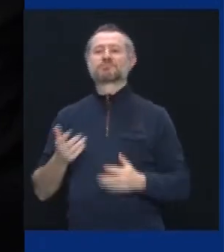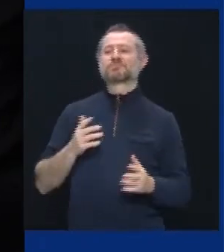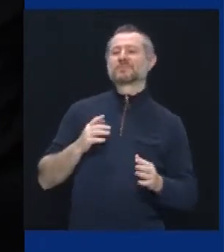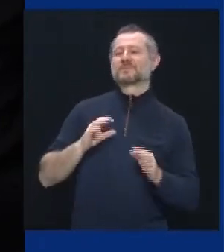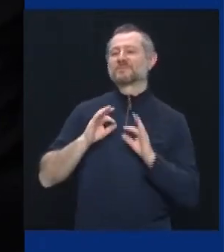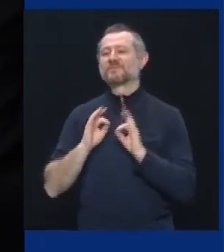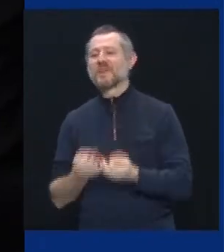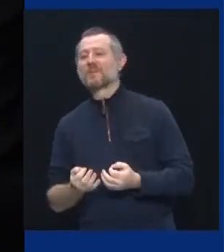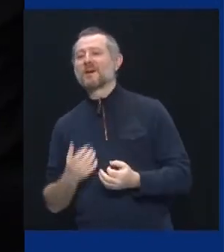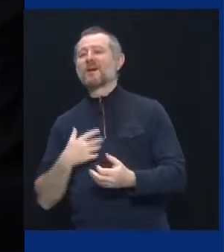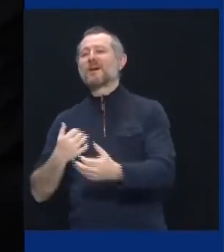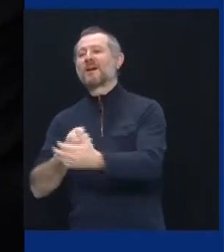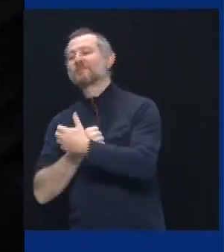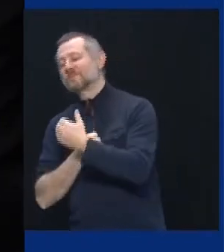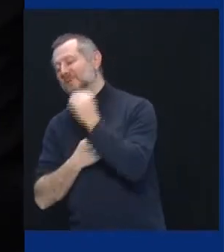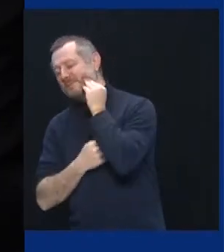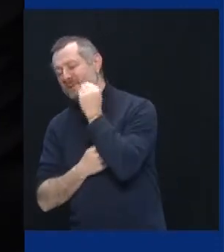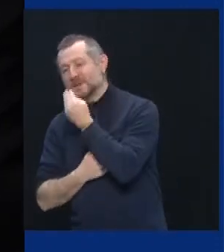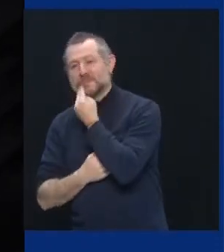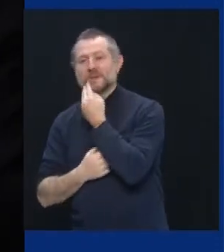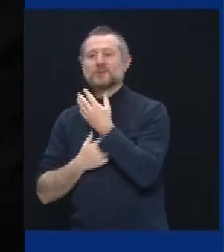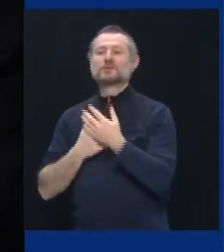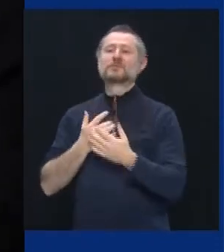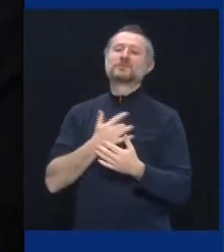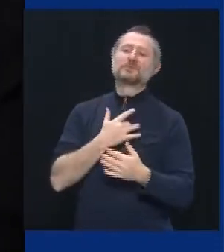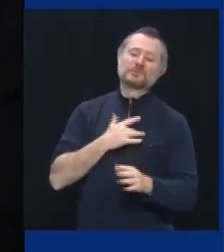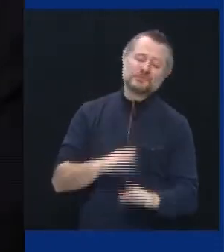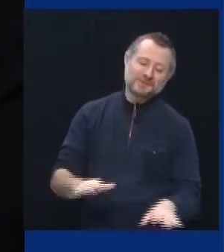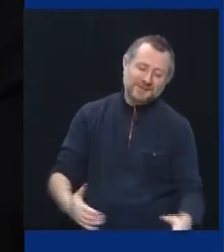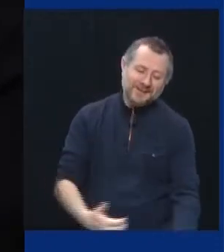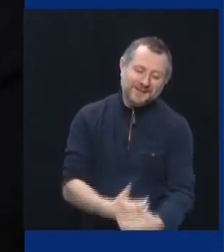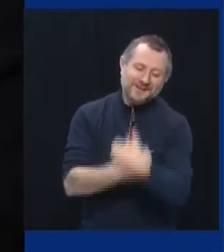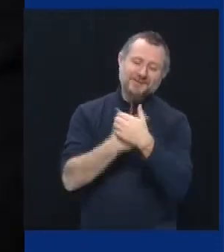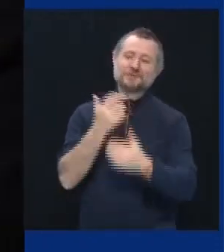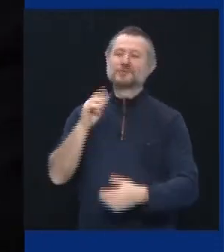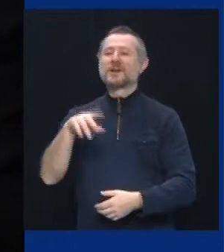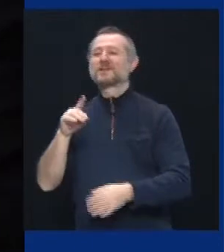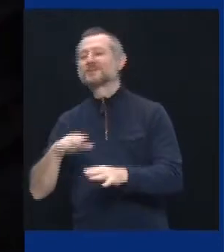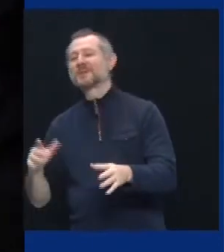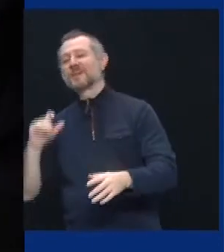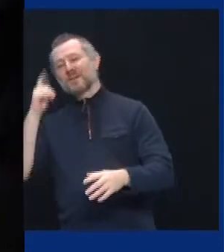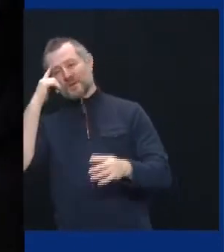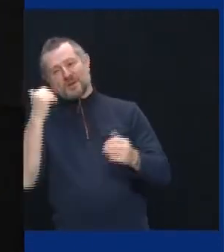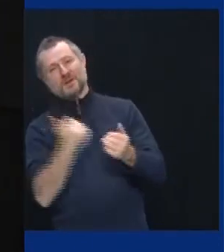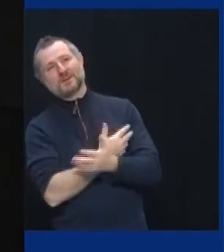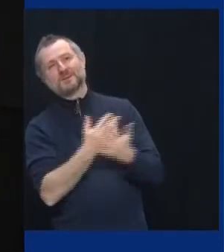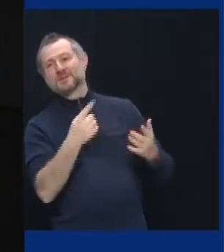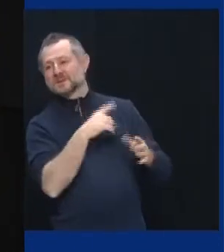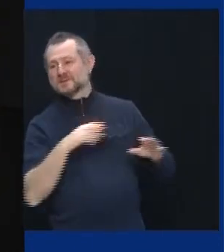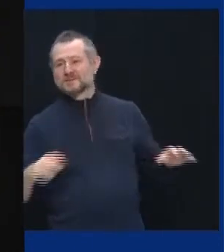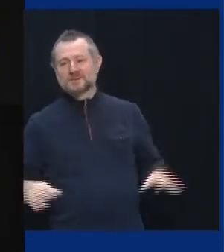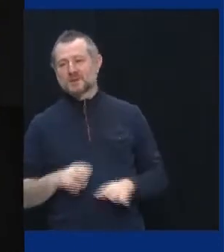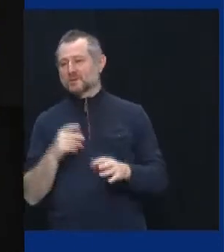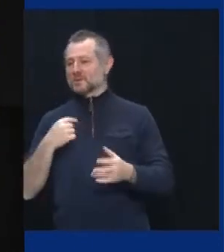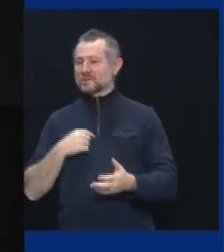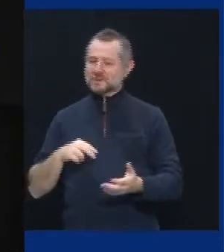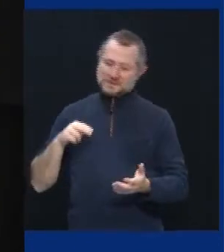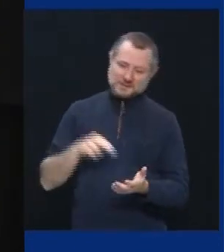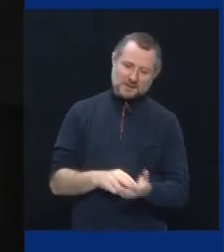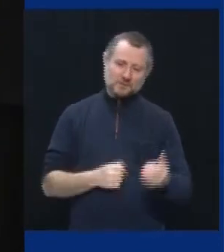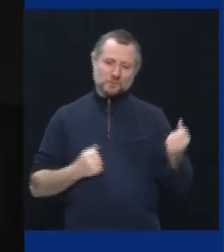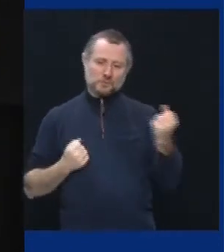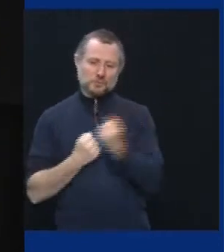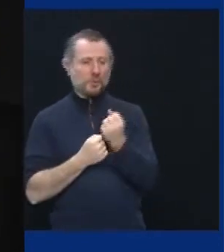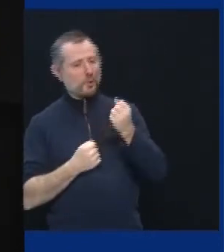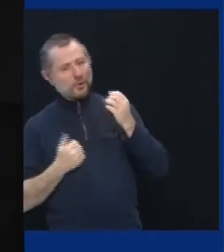kissing our grandchildren, and having a lot. Thank you, Governor, for all that you have done, and we stand with you.